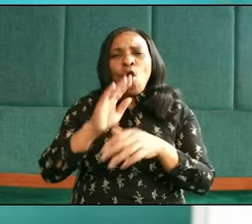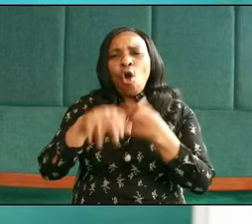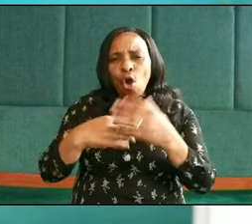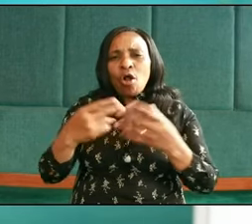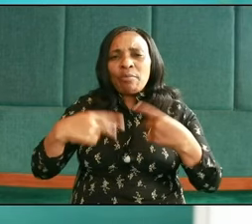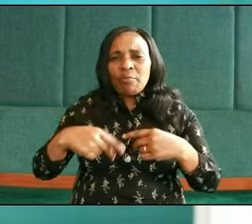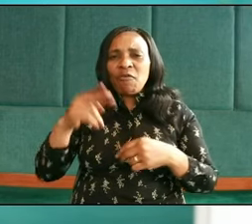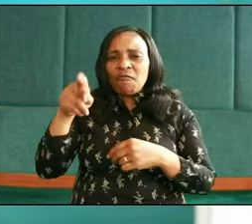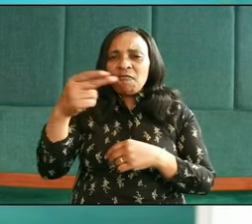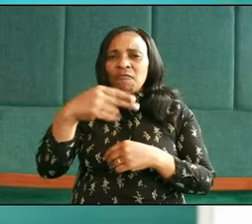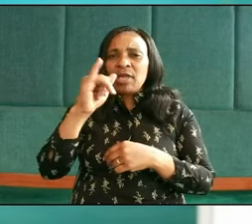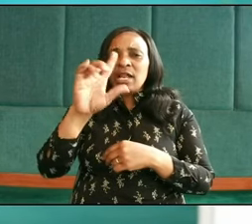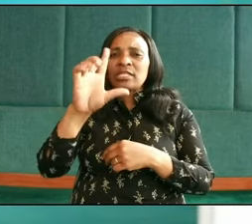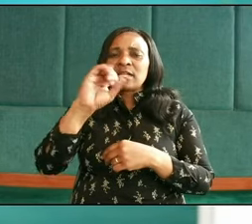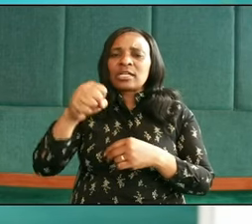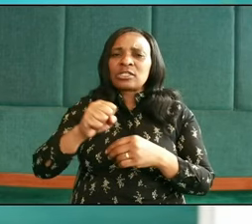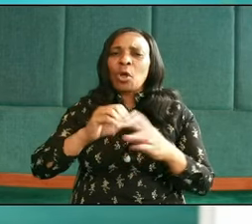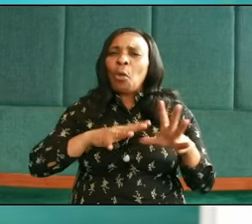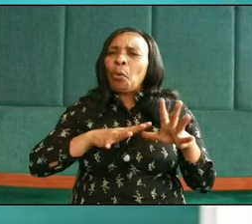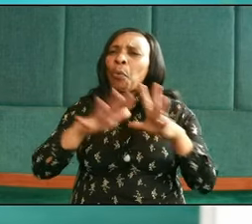all the Philistines went up to search for David.